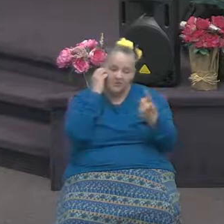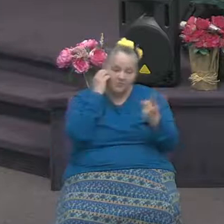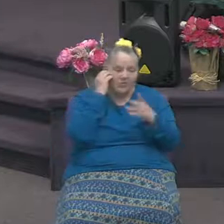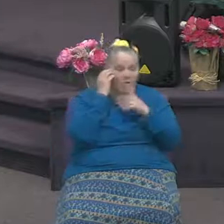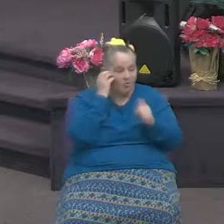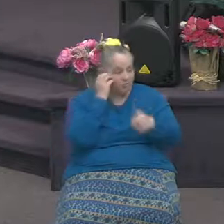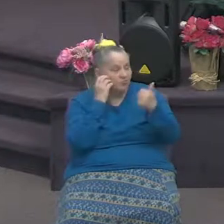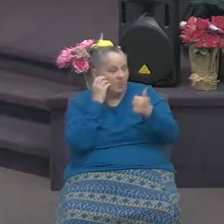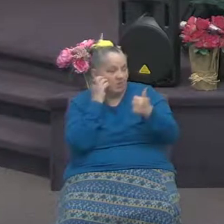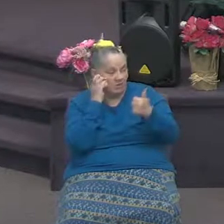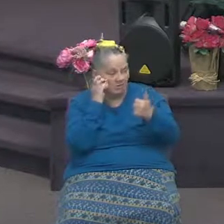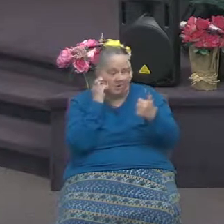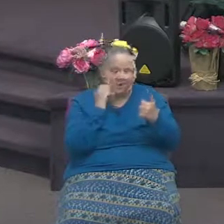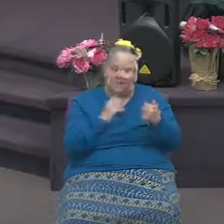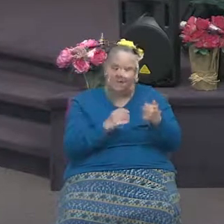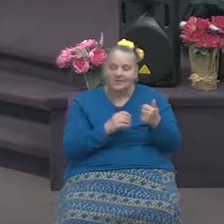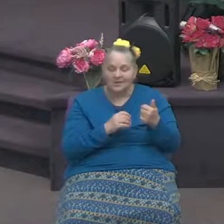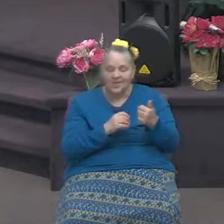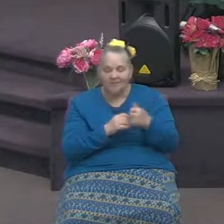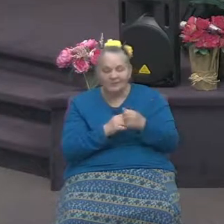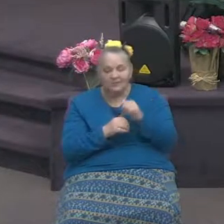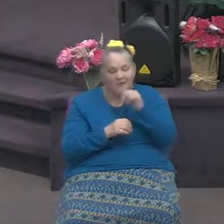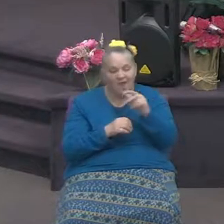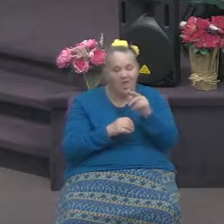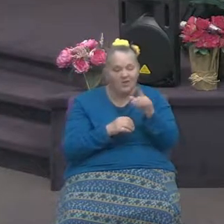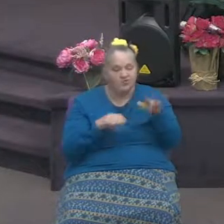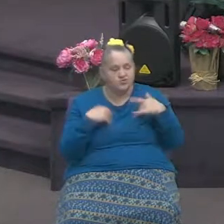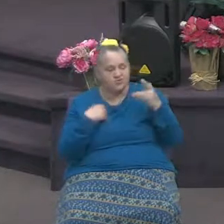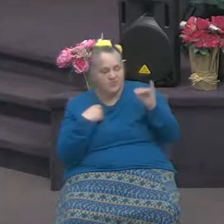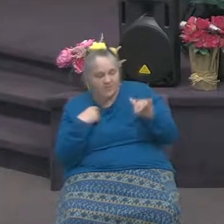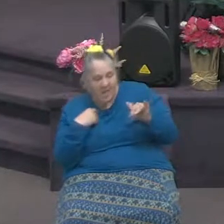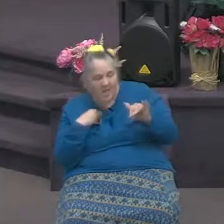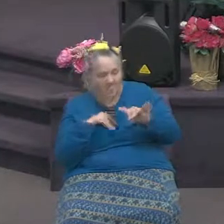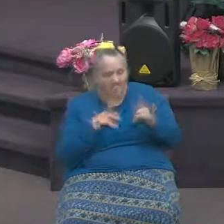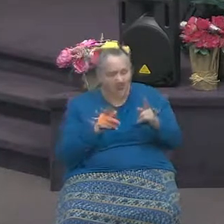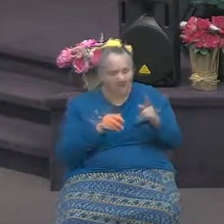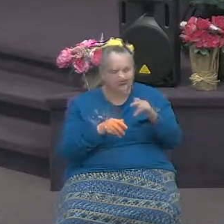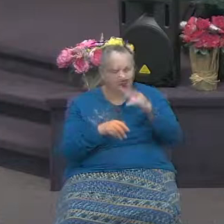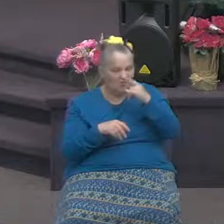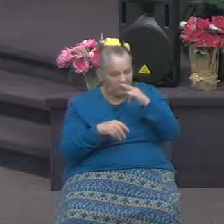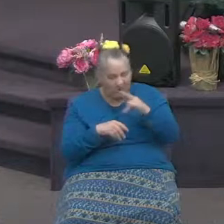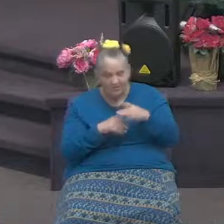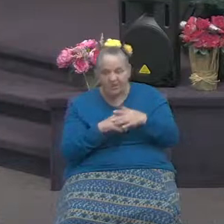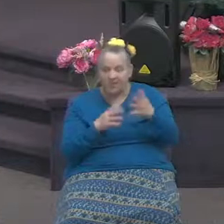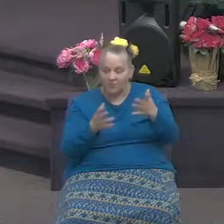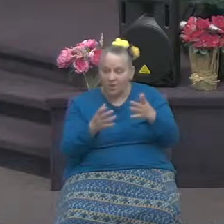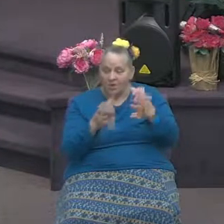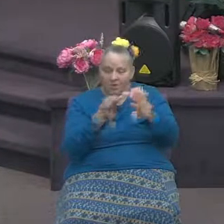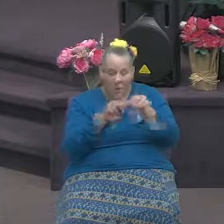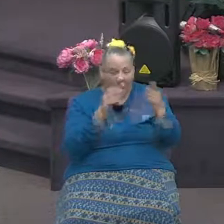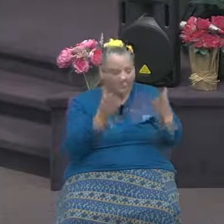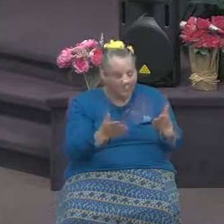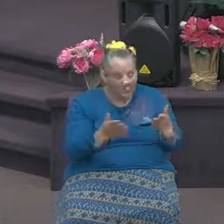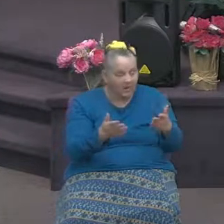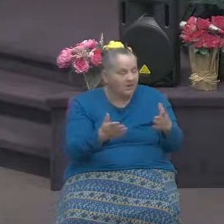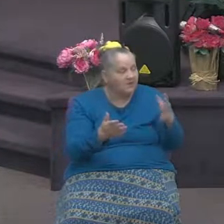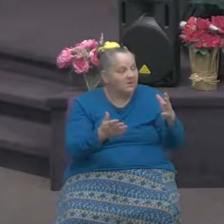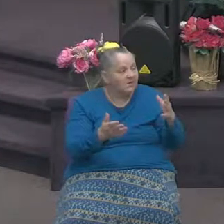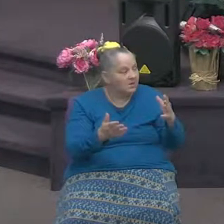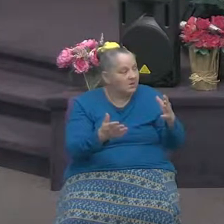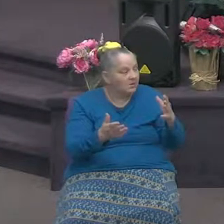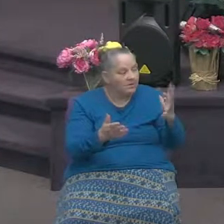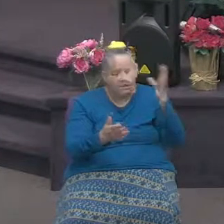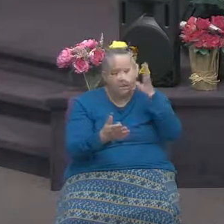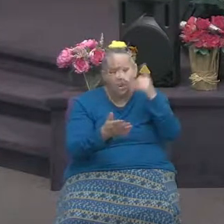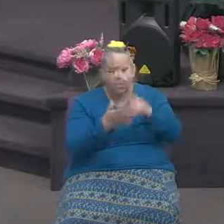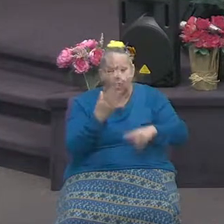of you older ones, some of you tweeners, if you will. You're not quite a teenager, but you're not really a little kid anymore. If you'd like to stay in the sanctuary and hear what Brother Chris